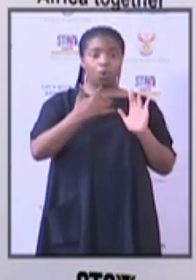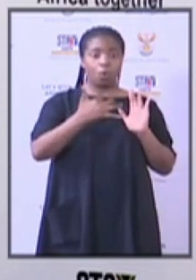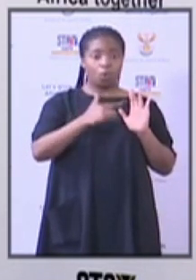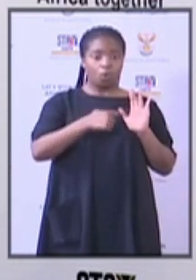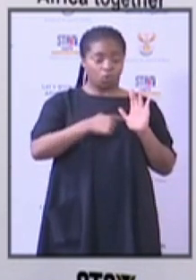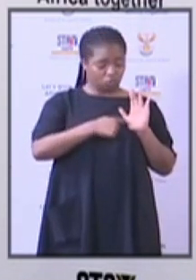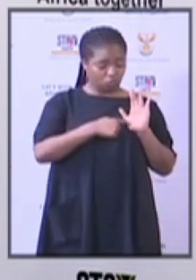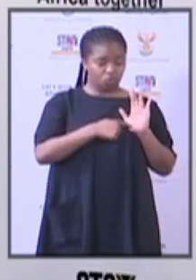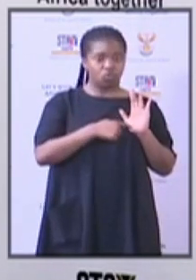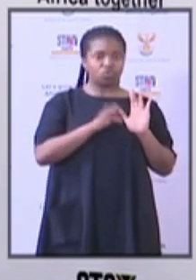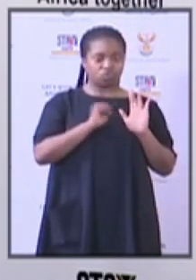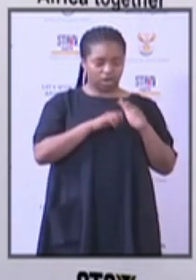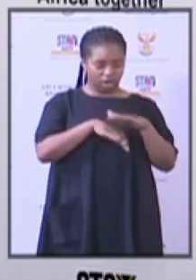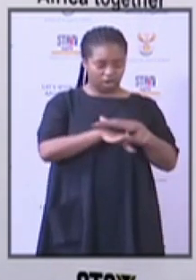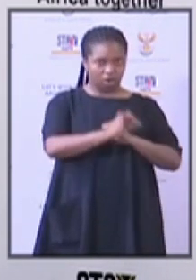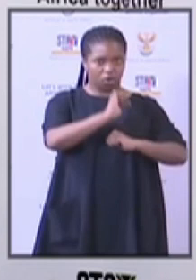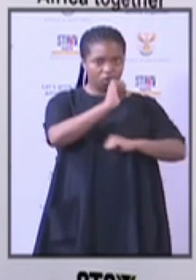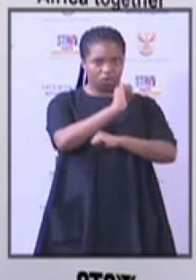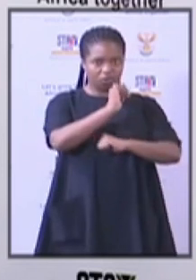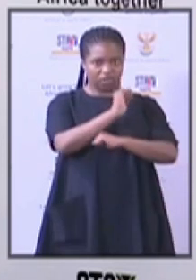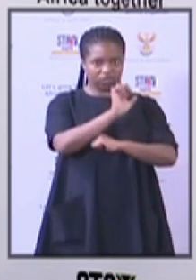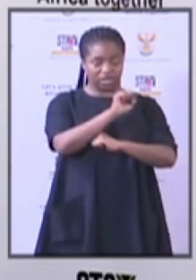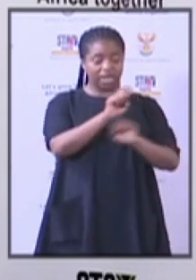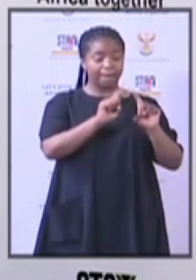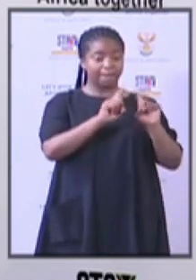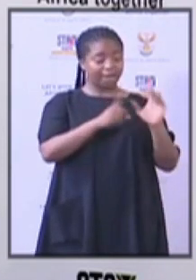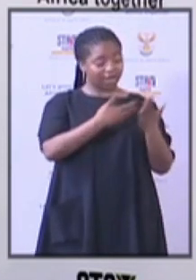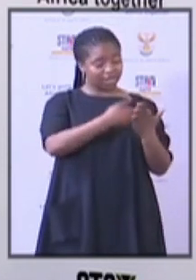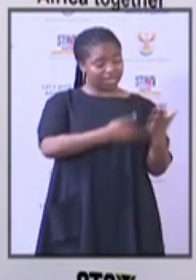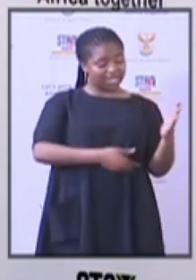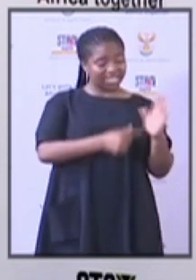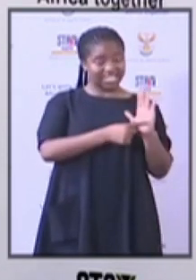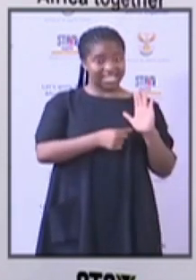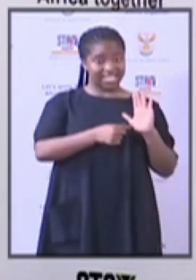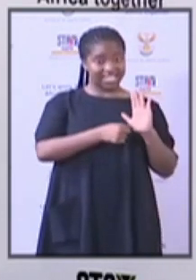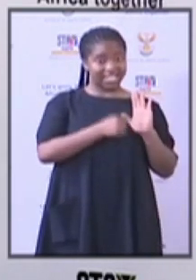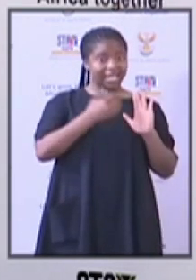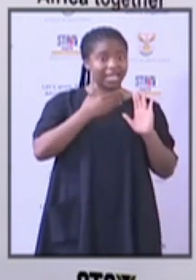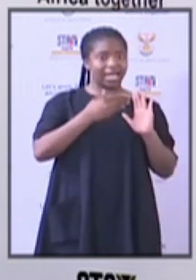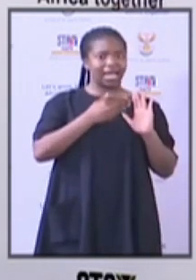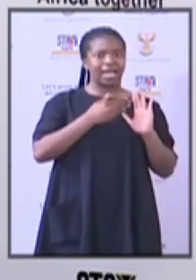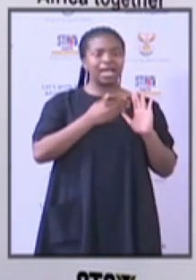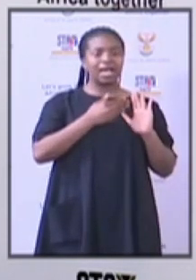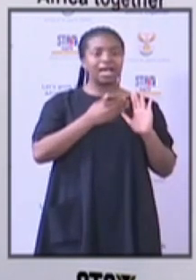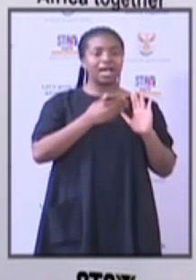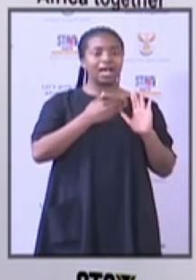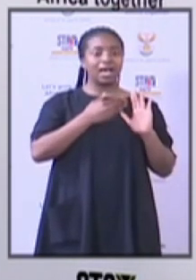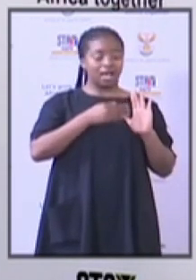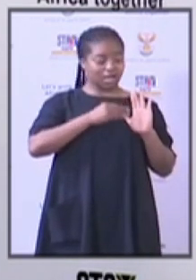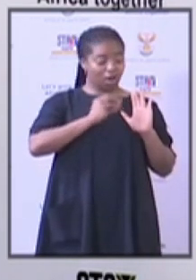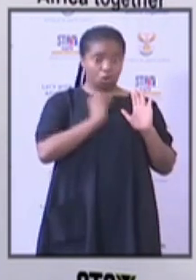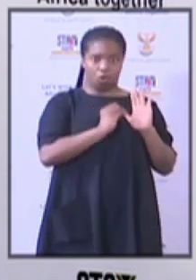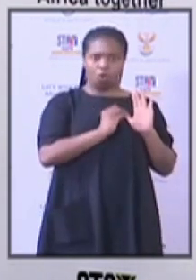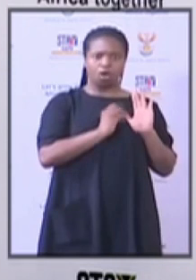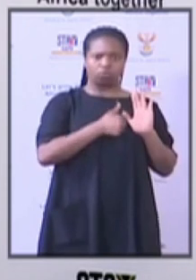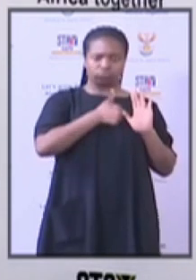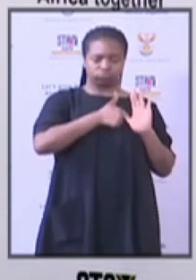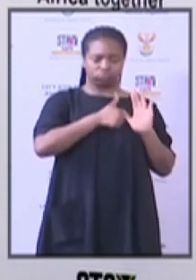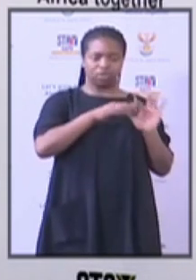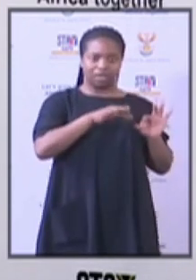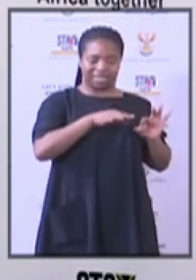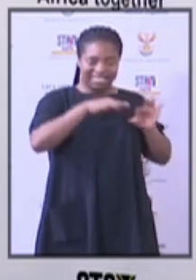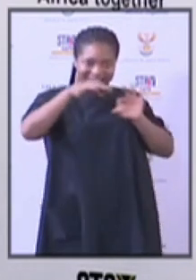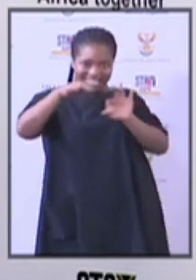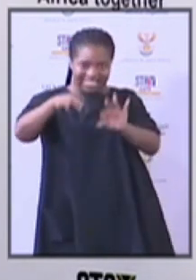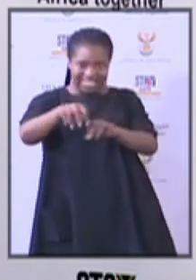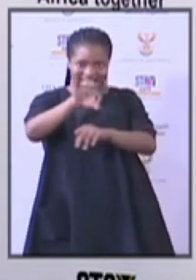tšwele pele ka lona go fihlela ka di 31 tša October ka 2020 mara ba e leng gore ba swere lengwalo le mohuto ba